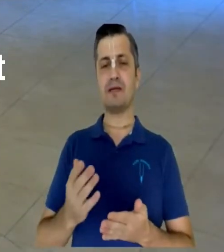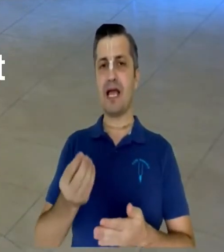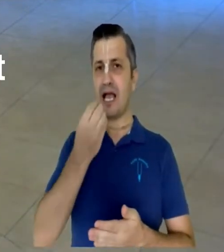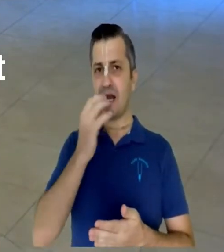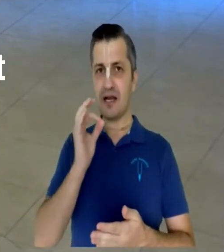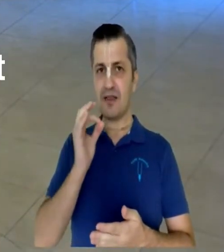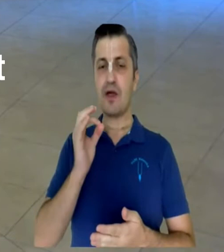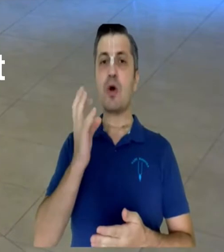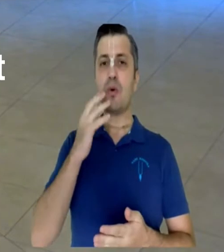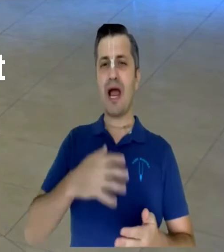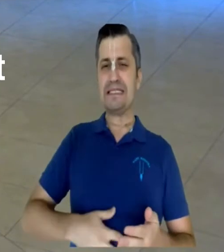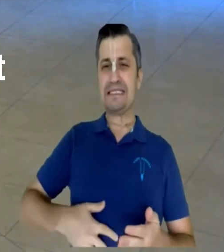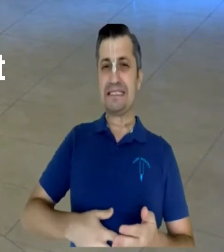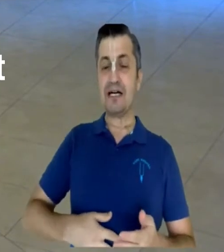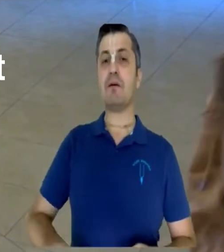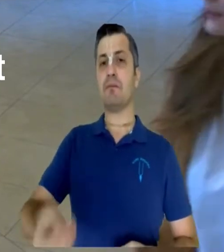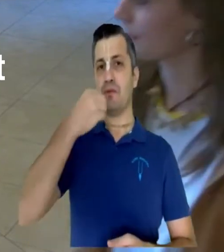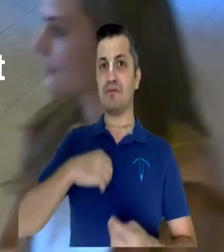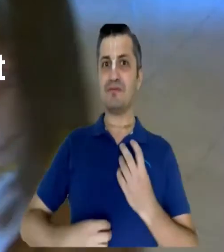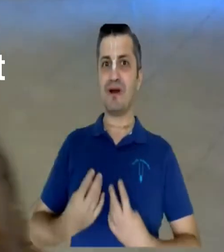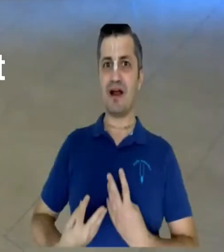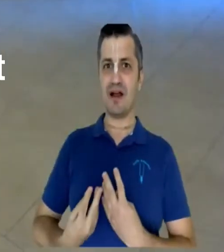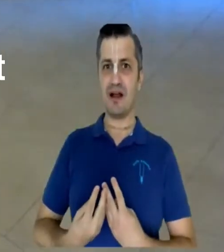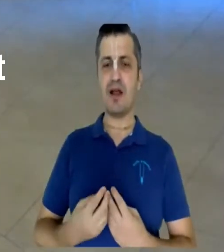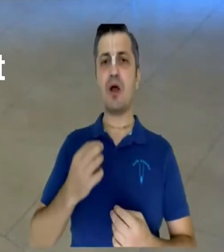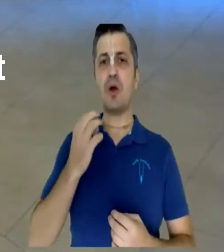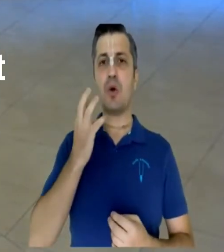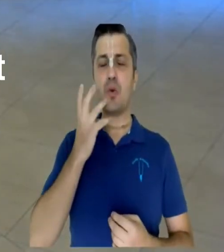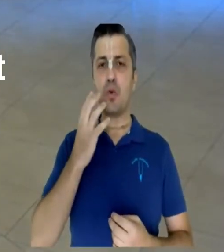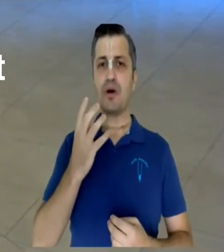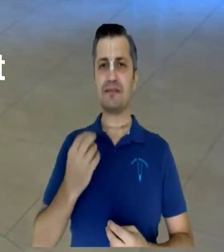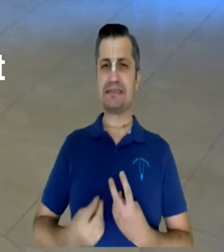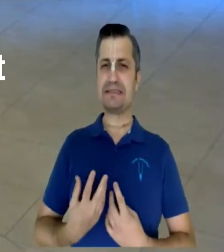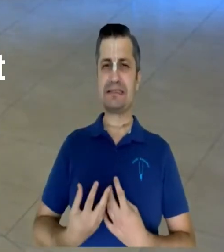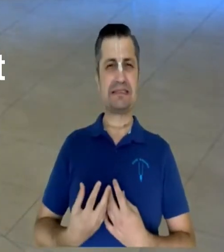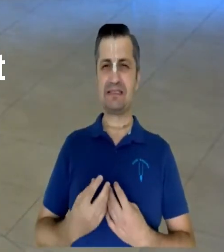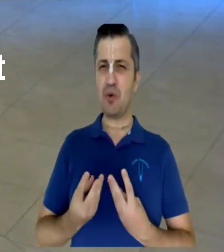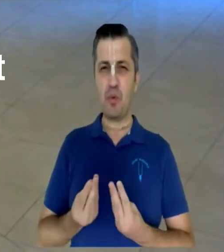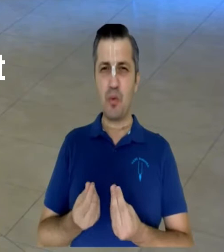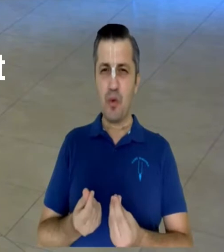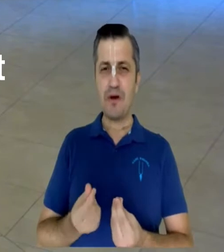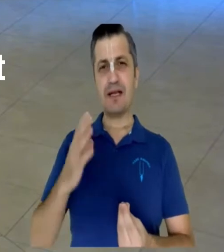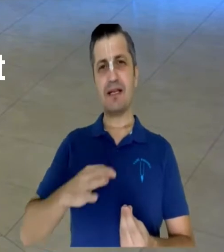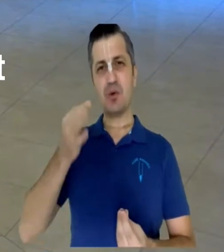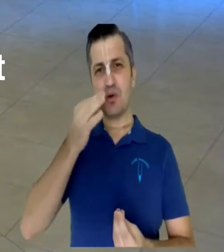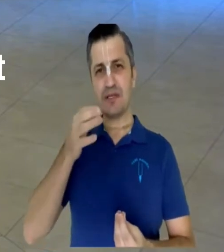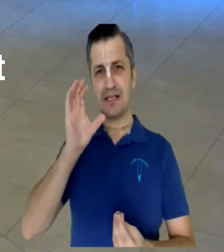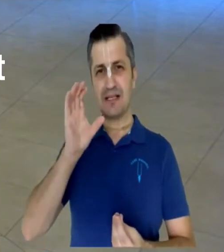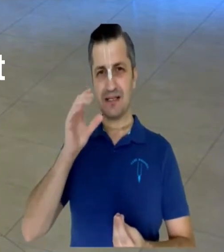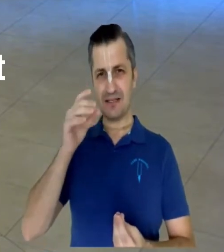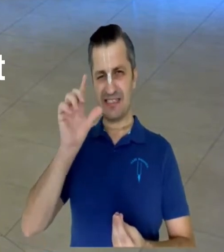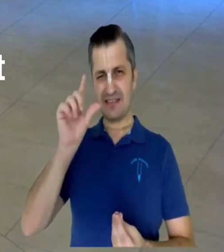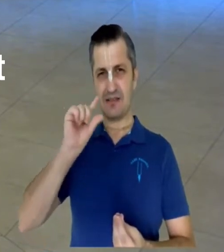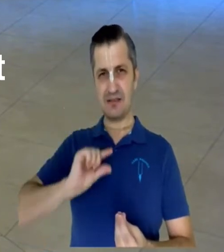Sometimes when the fire is not going nicely, treatment is required. In any case, this fire is representative